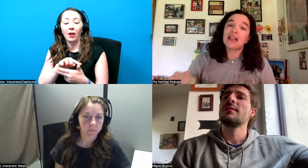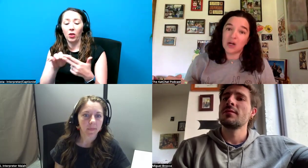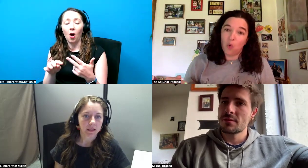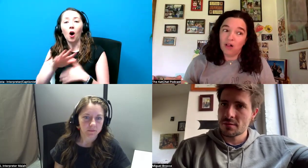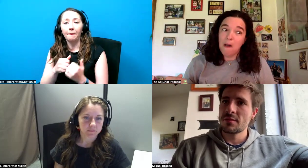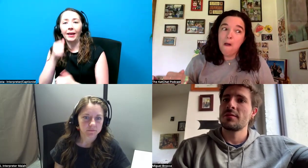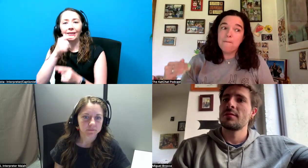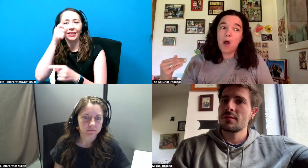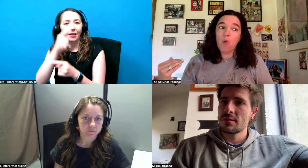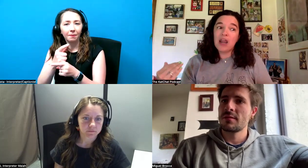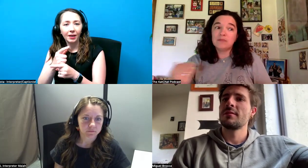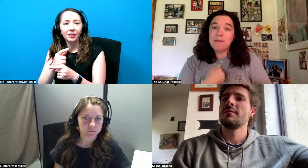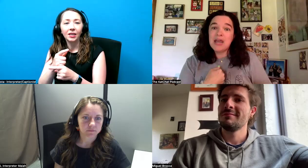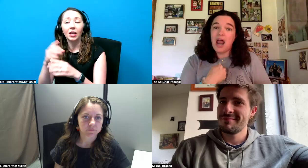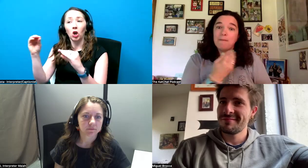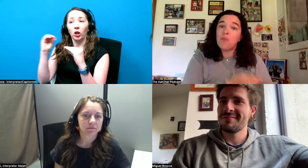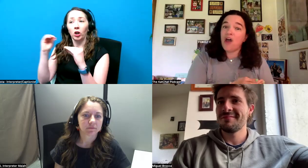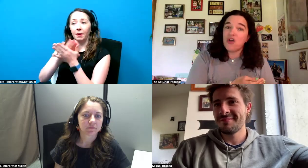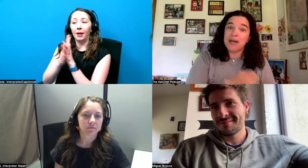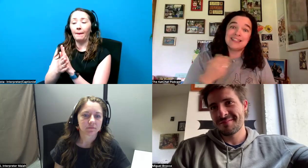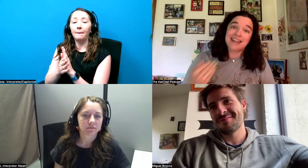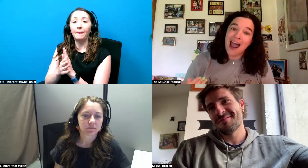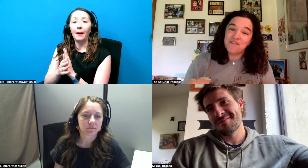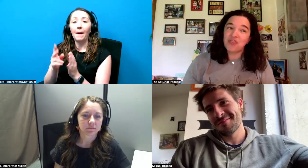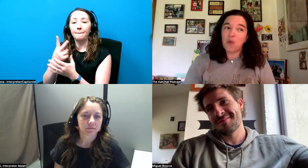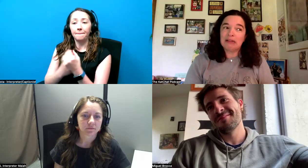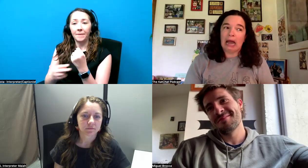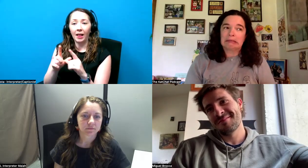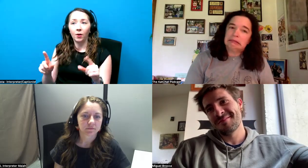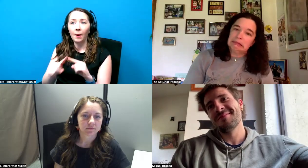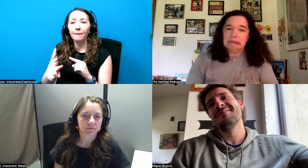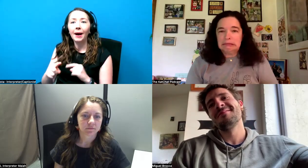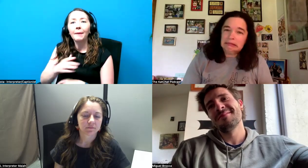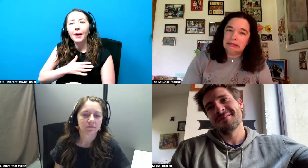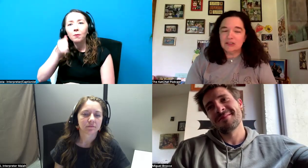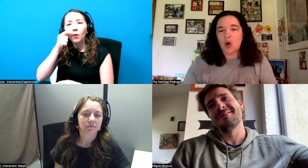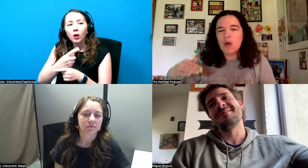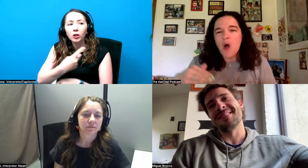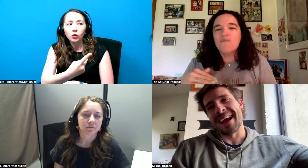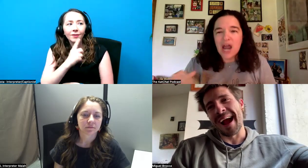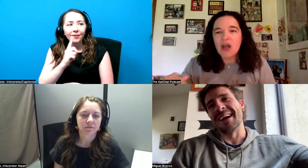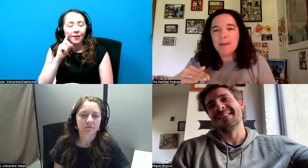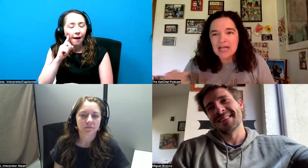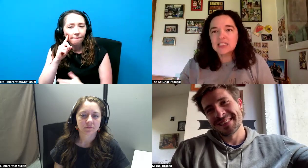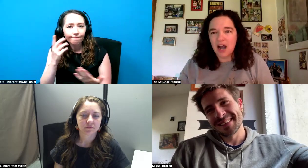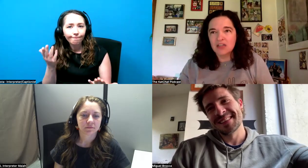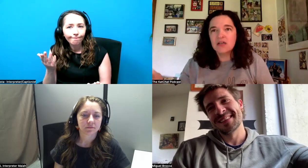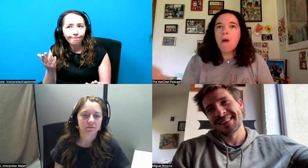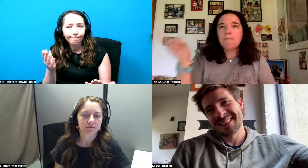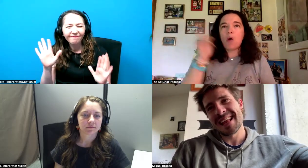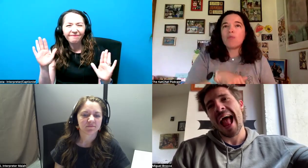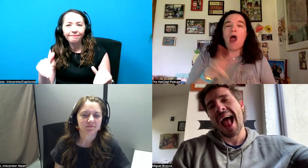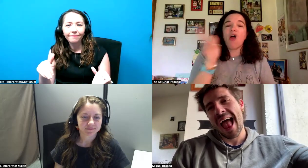to be bilingual. But when me and my brother being deaf, they were like, so we know Yeah. we